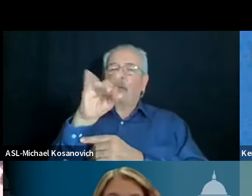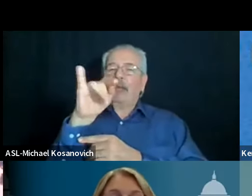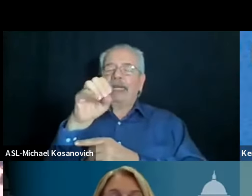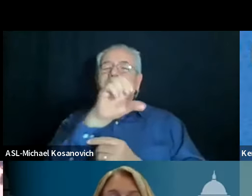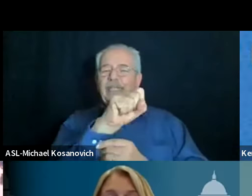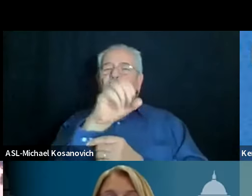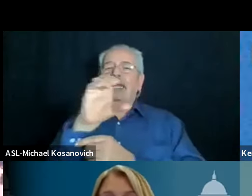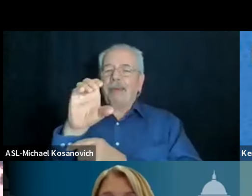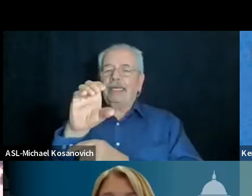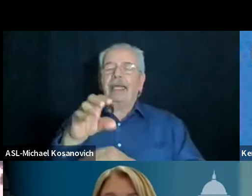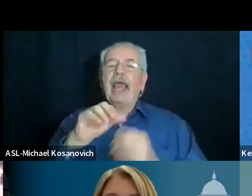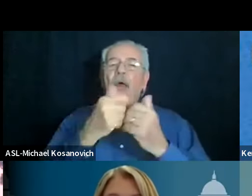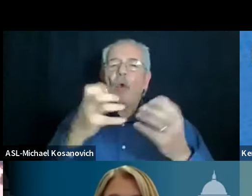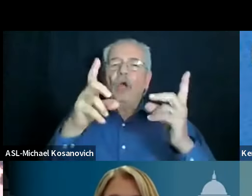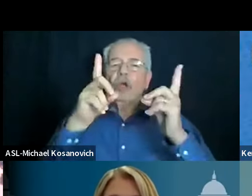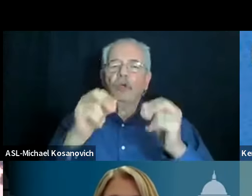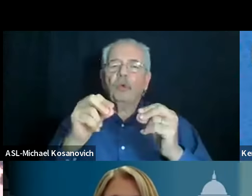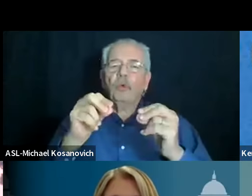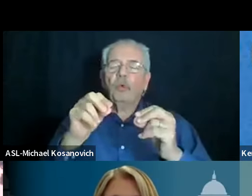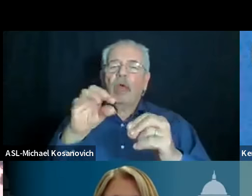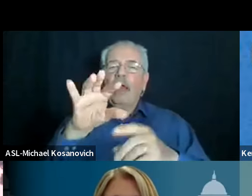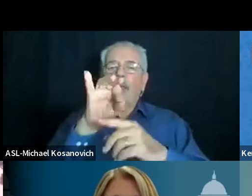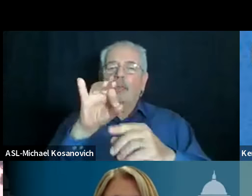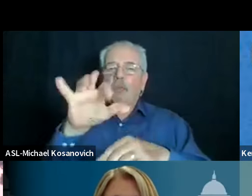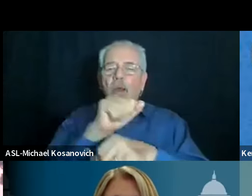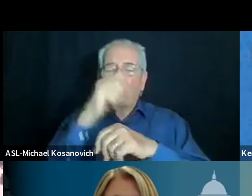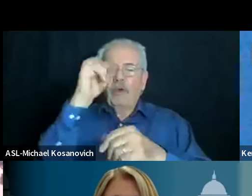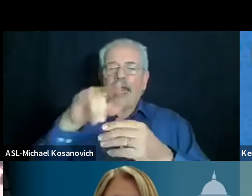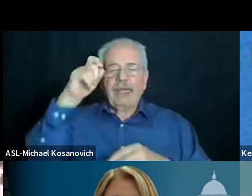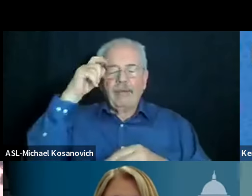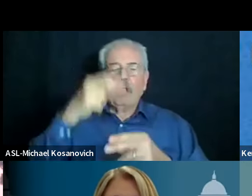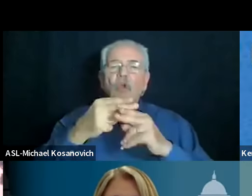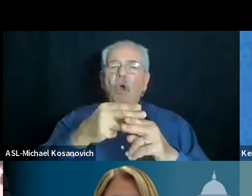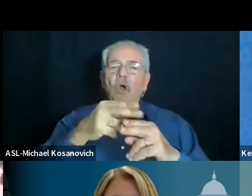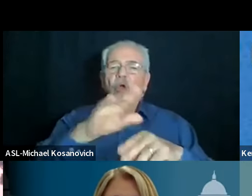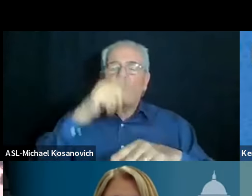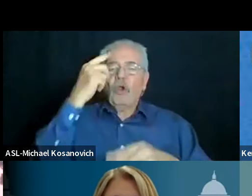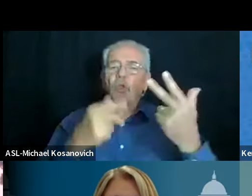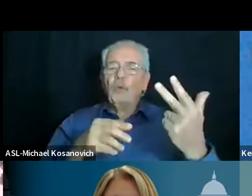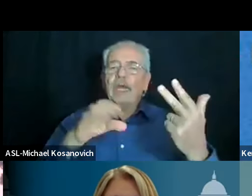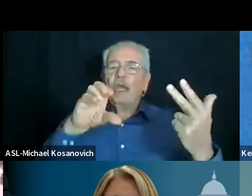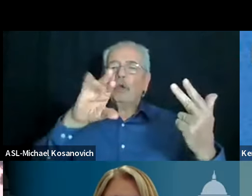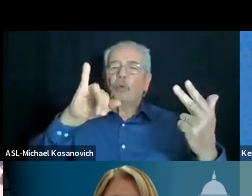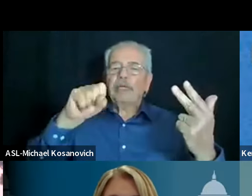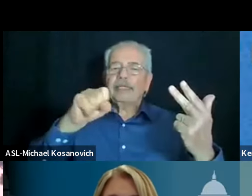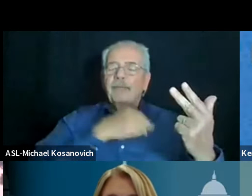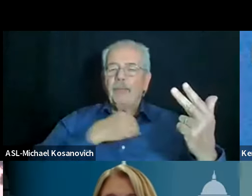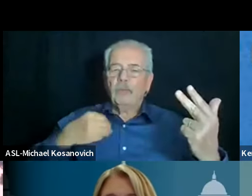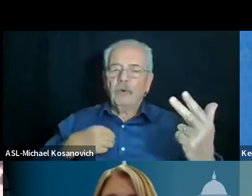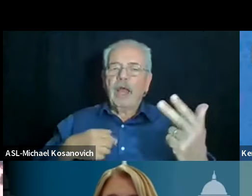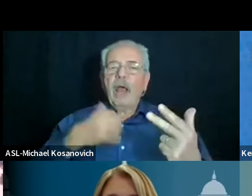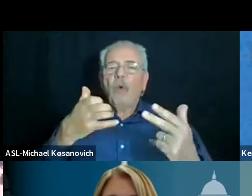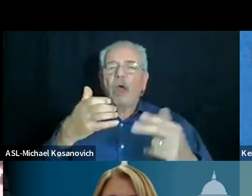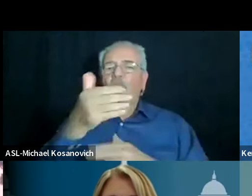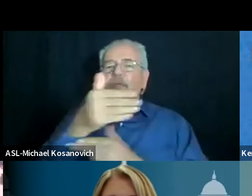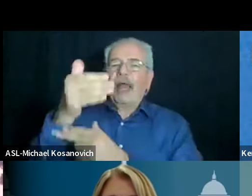do appointments onto that governor commission. It calls for three CRIS committee members. So I just, like I said, I mostly wanted to flag it for the